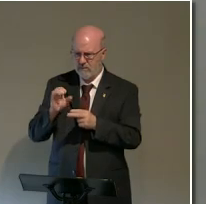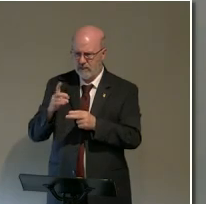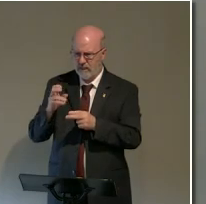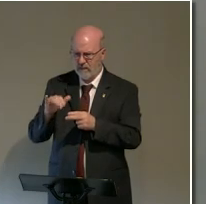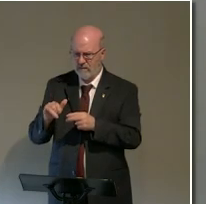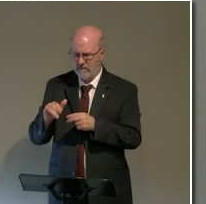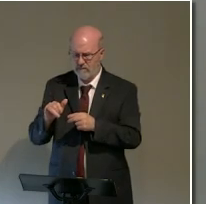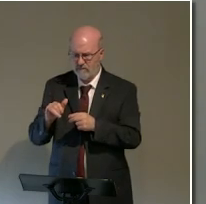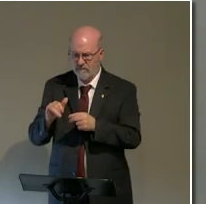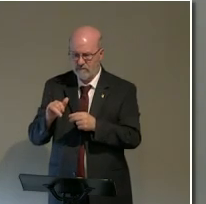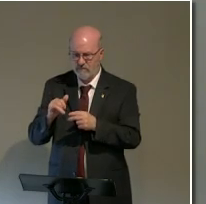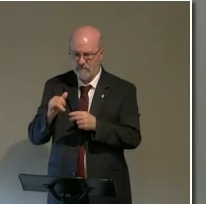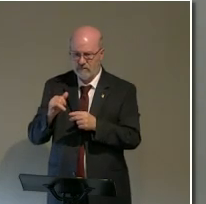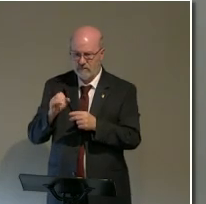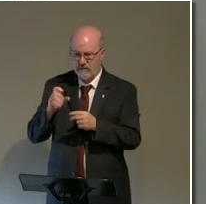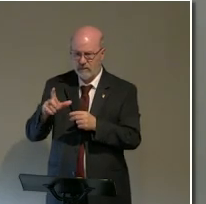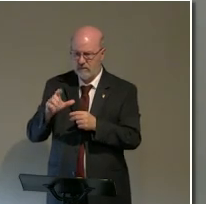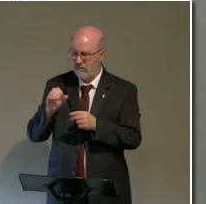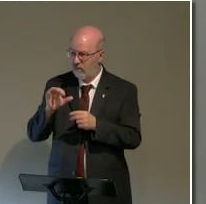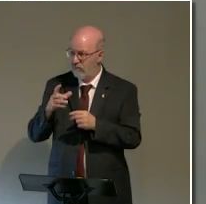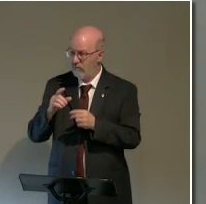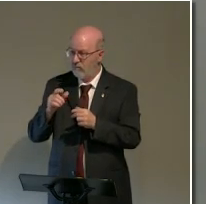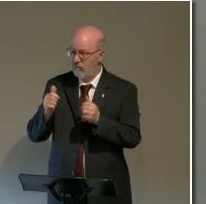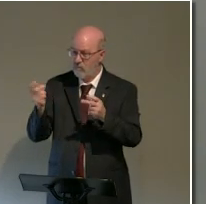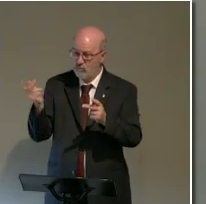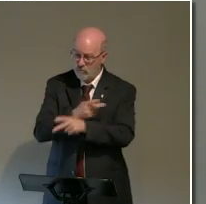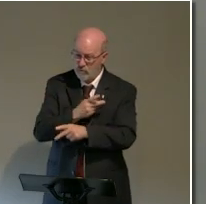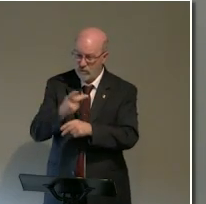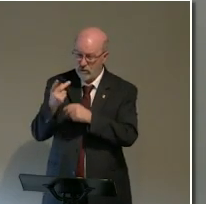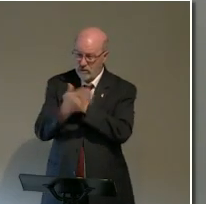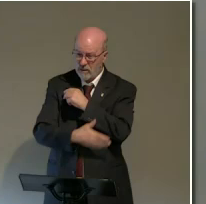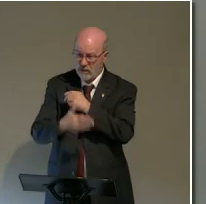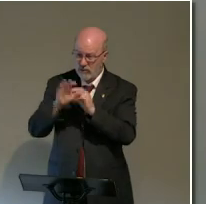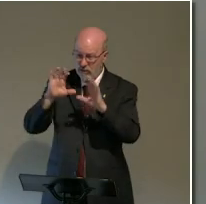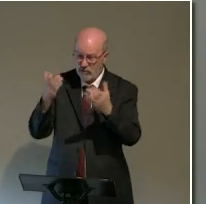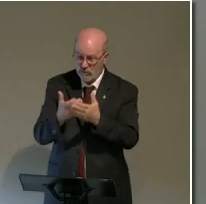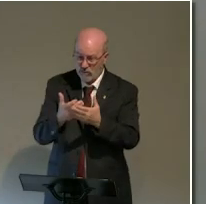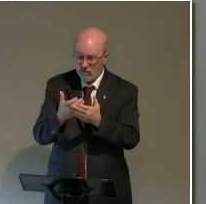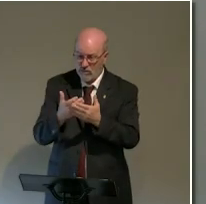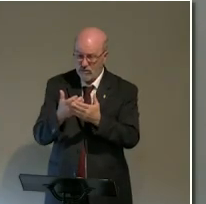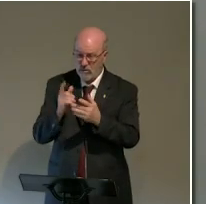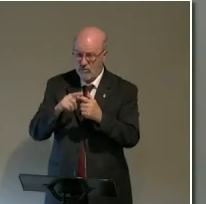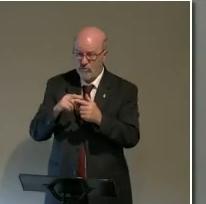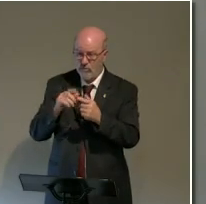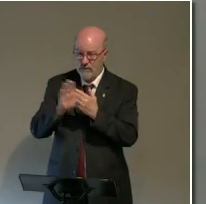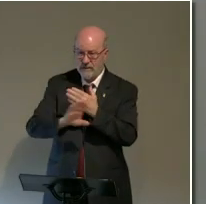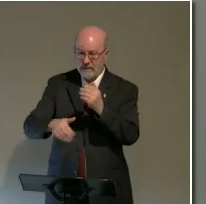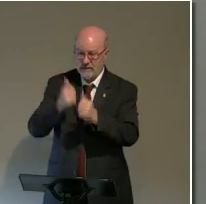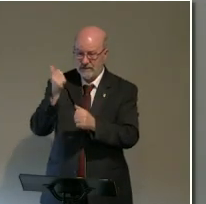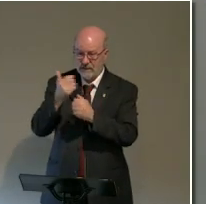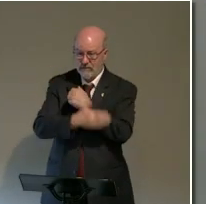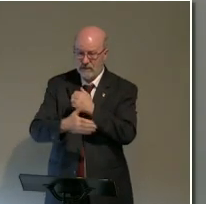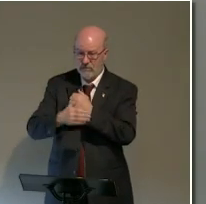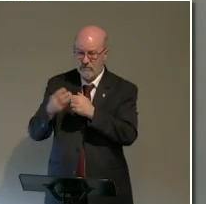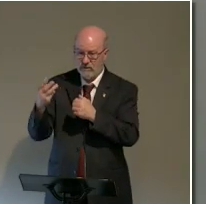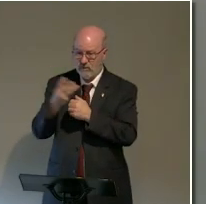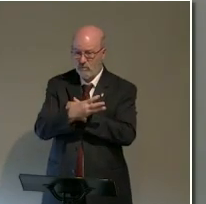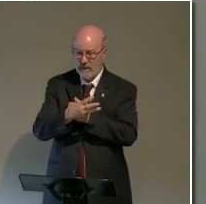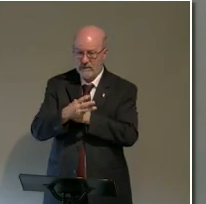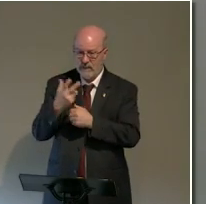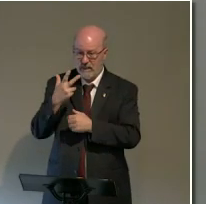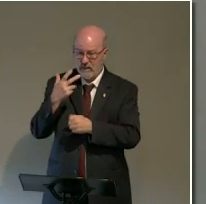El Salvador went from the worst country in the world, crime rate, okay, to the safest country in the Western Hemisphere